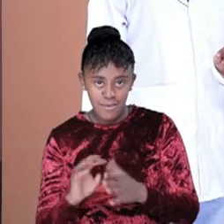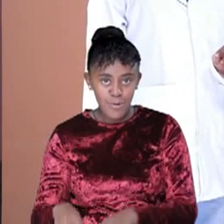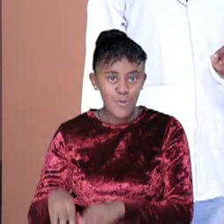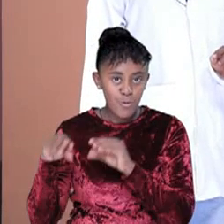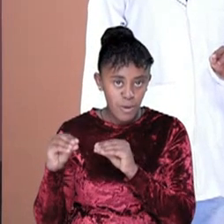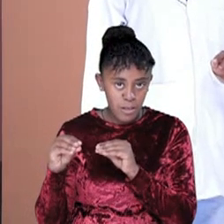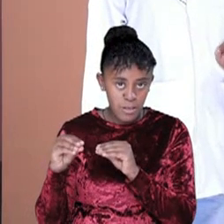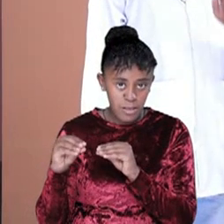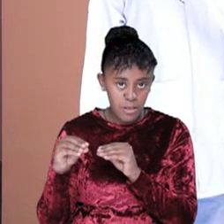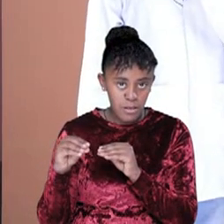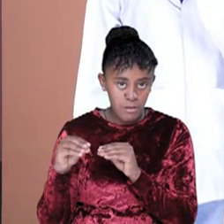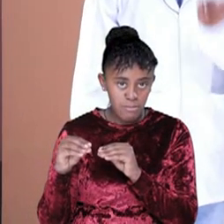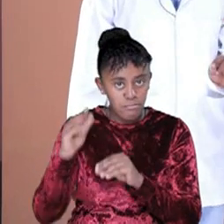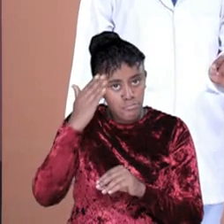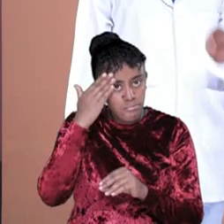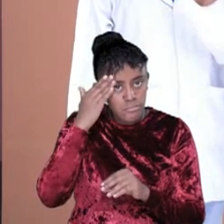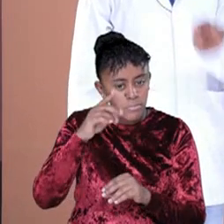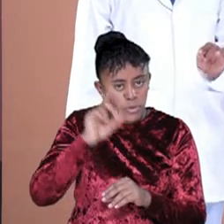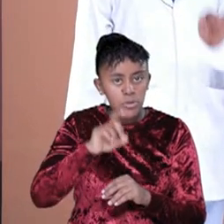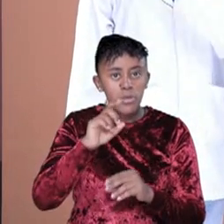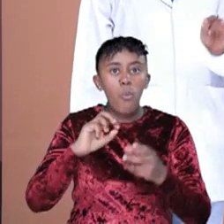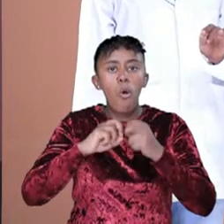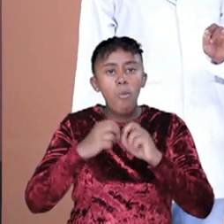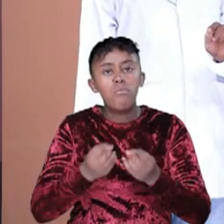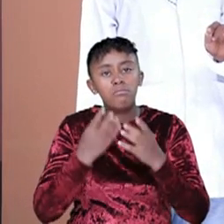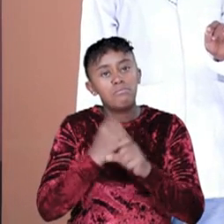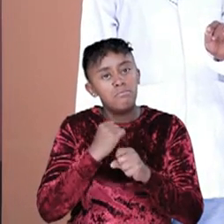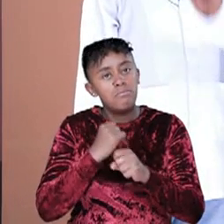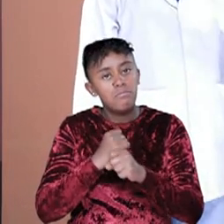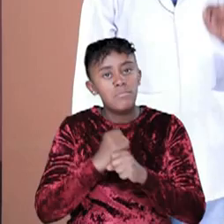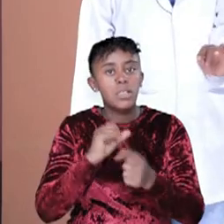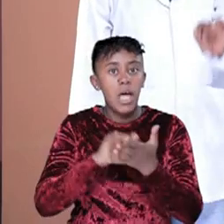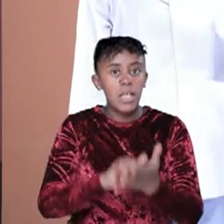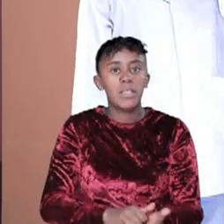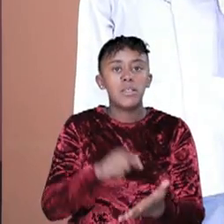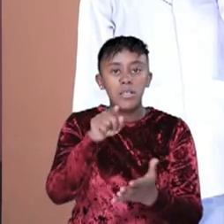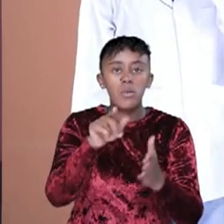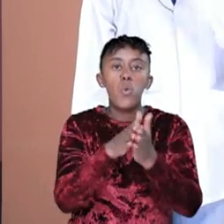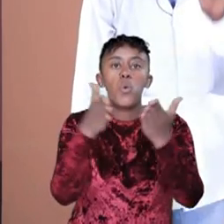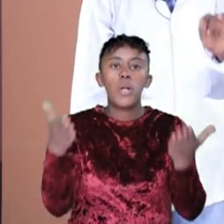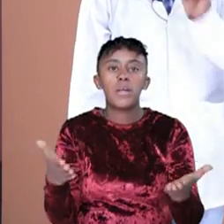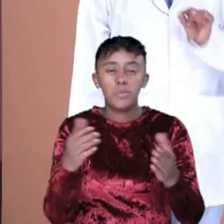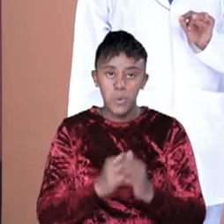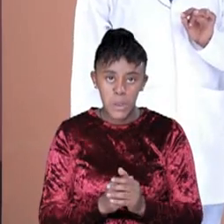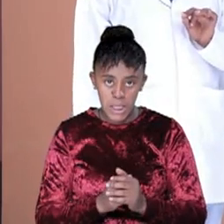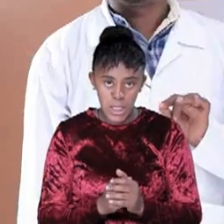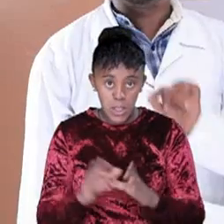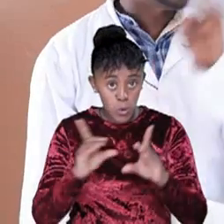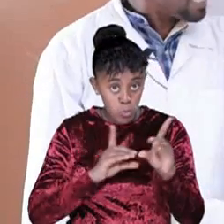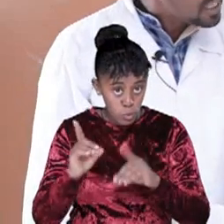Student, you should have to do the problem that is given on June exercise